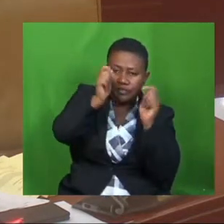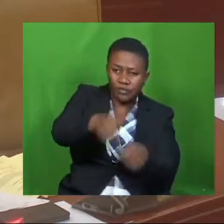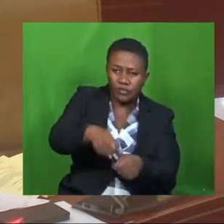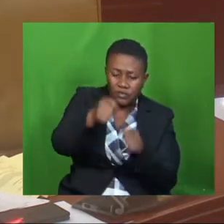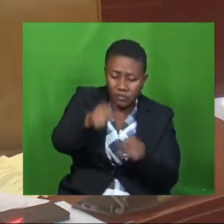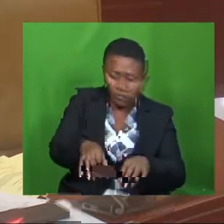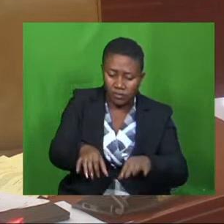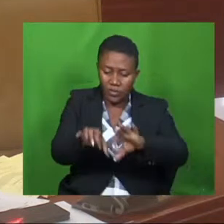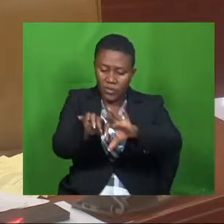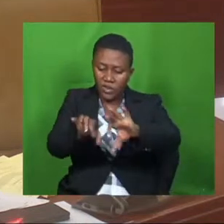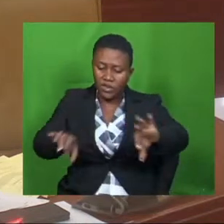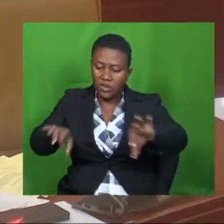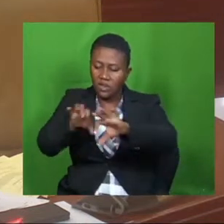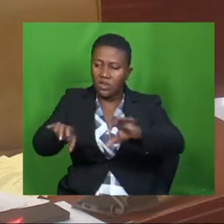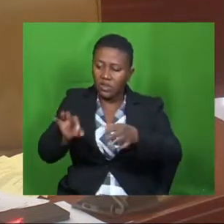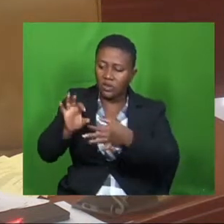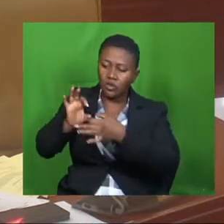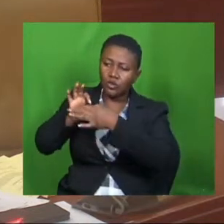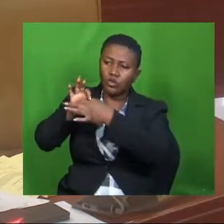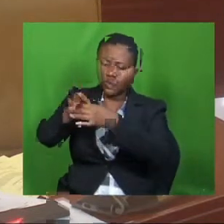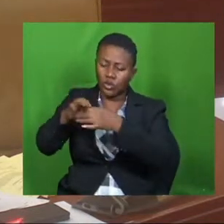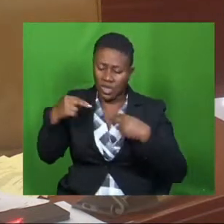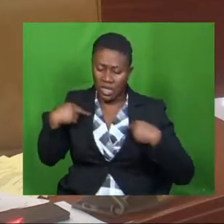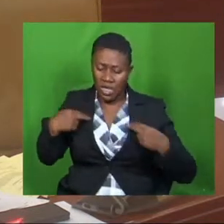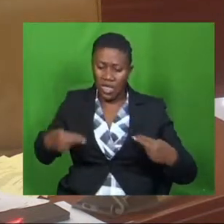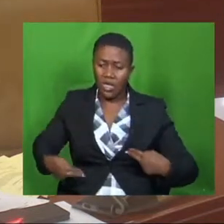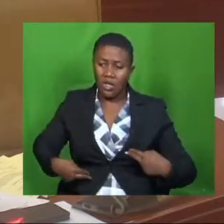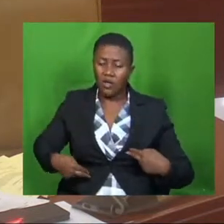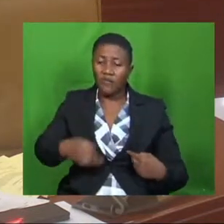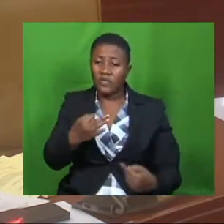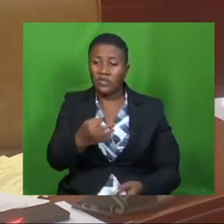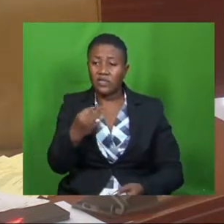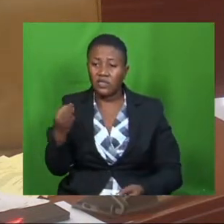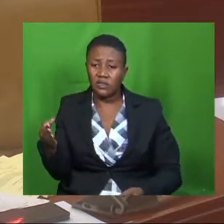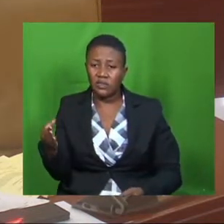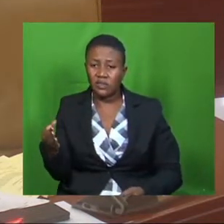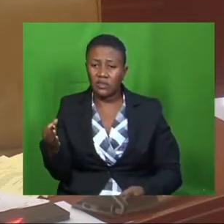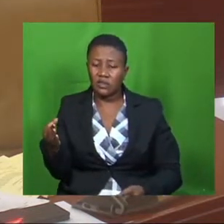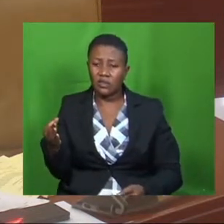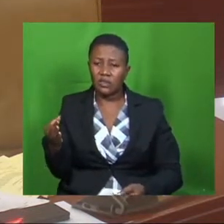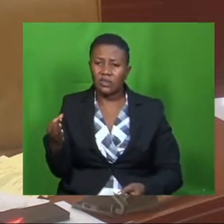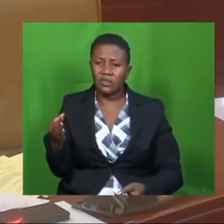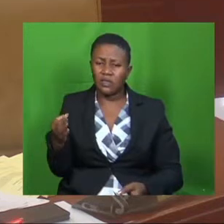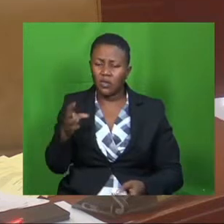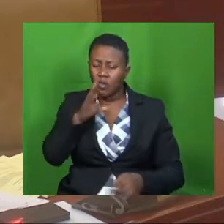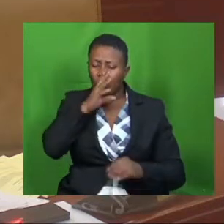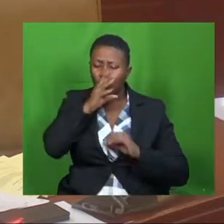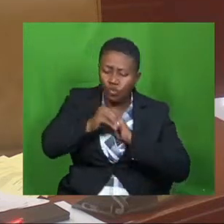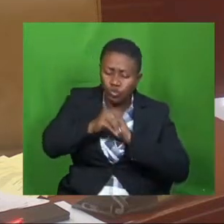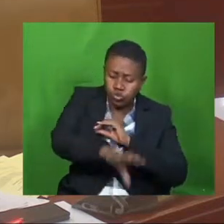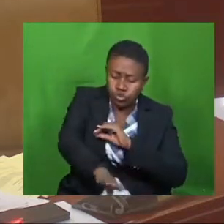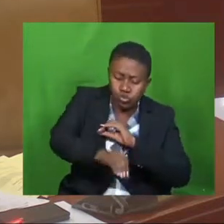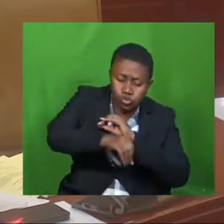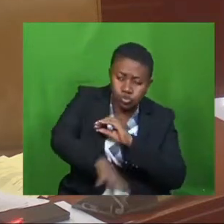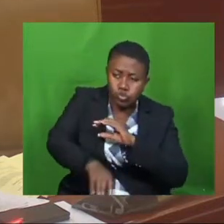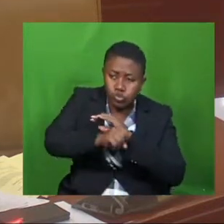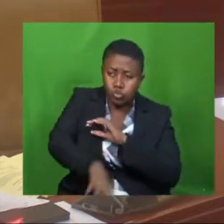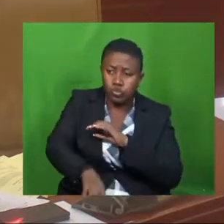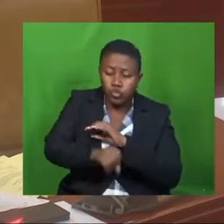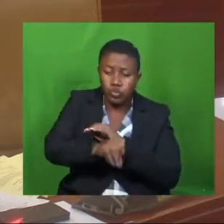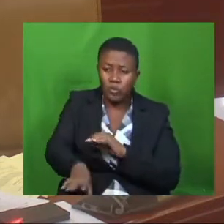here and discuss the issues, it ends there. If that is what is going to continue, why are we even calling on them and interrogating